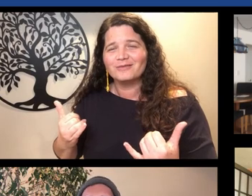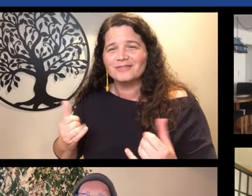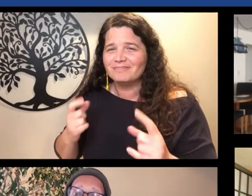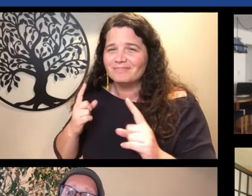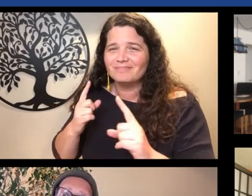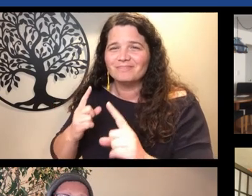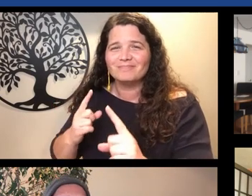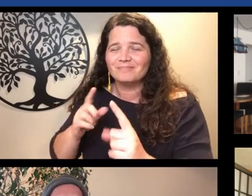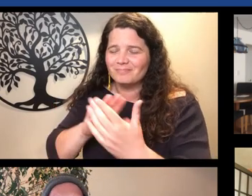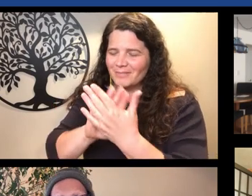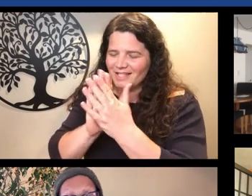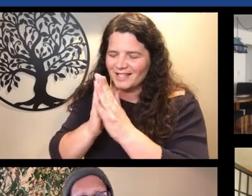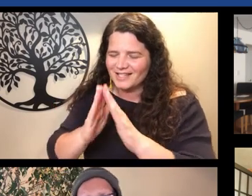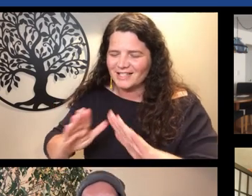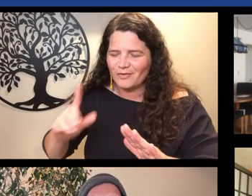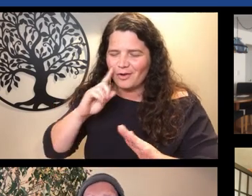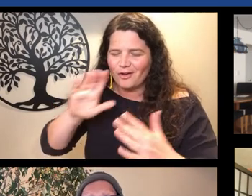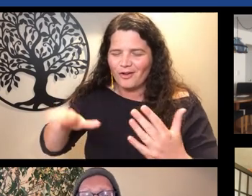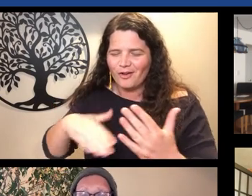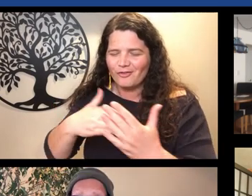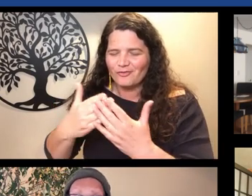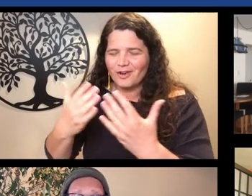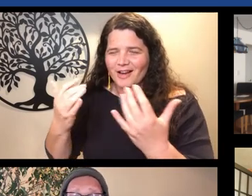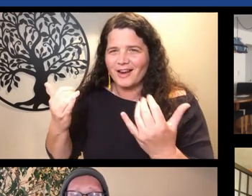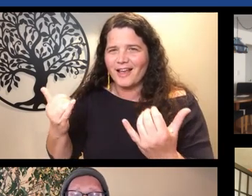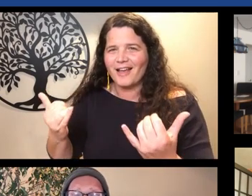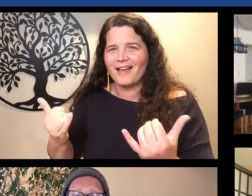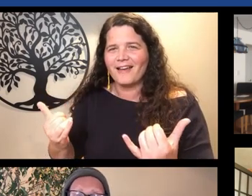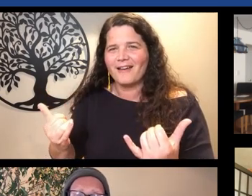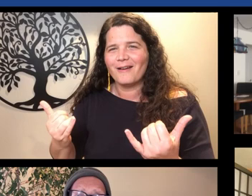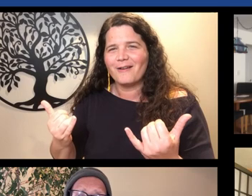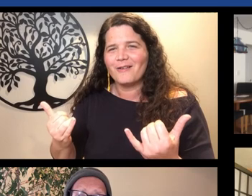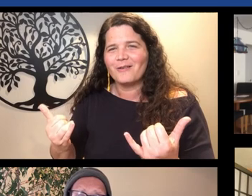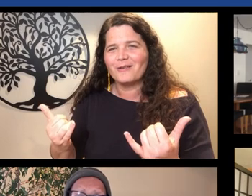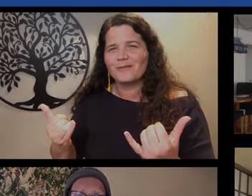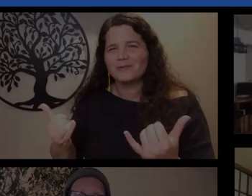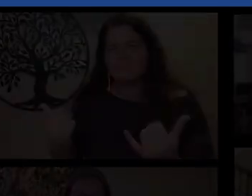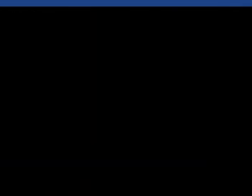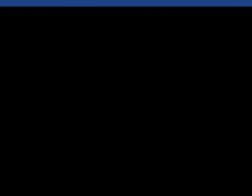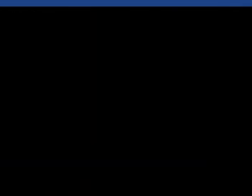now. Let there be peace for all right